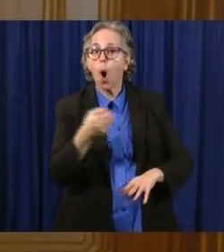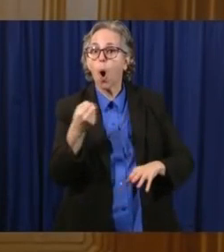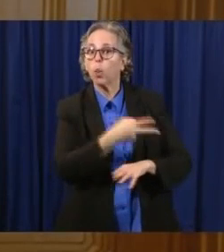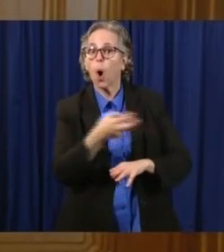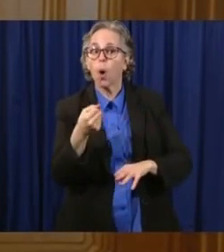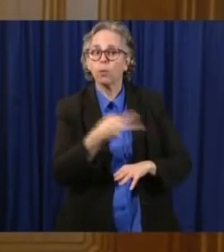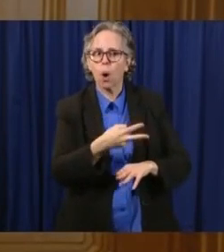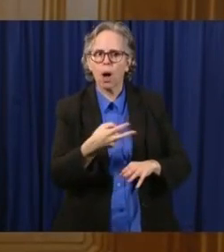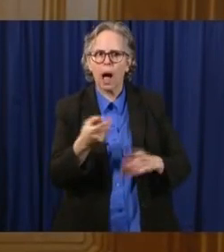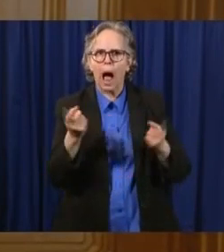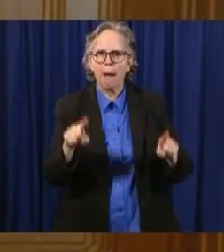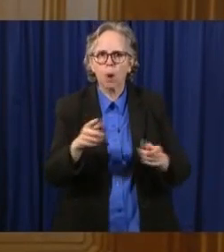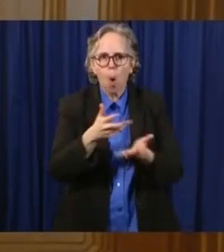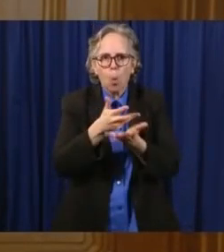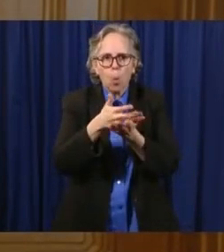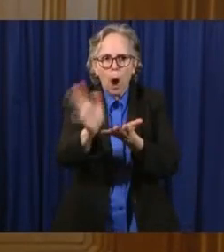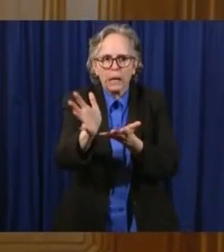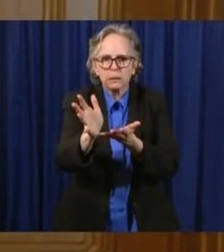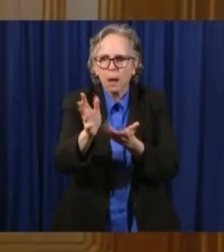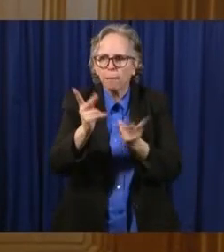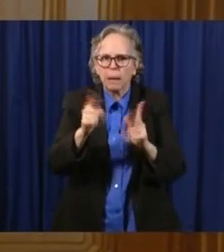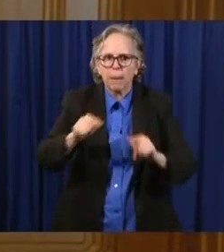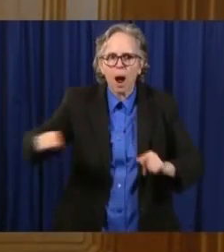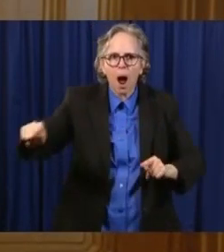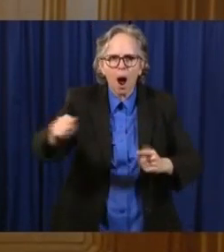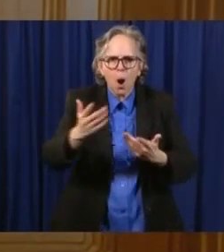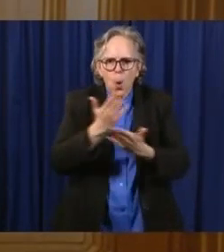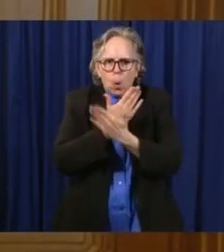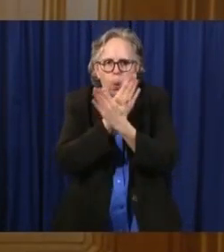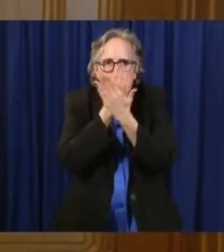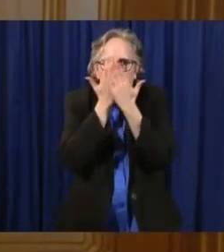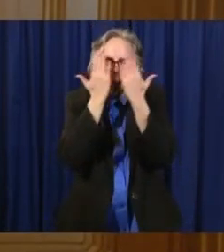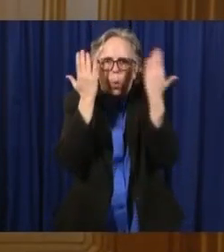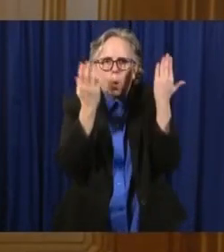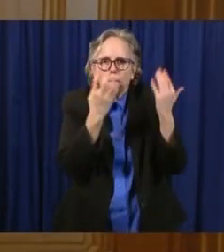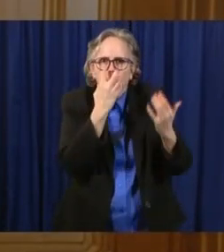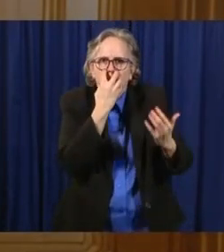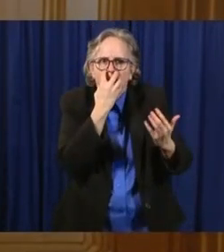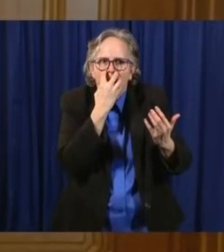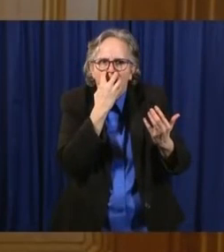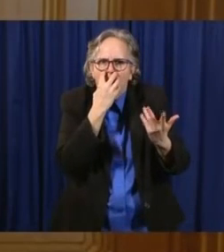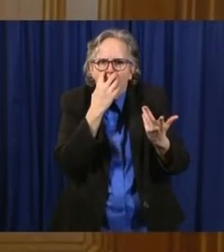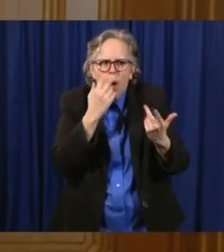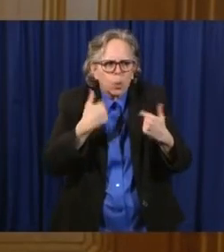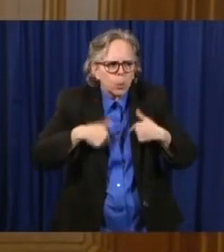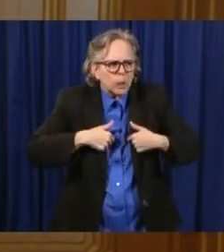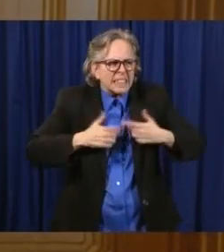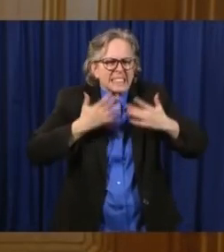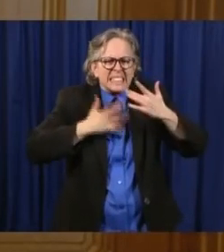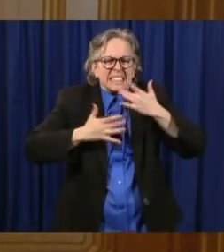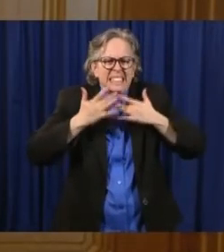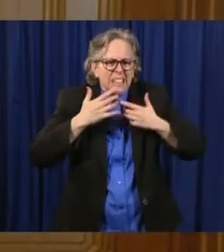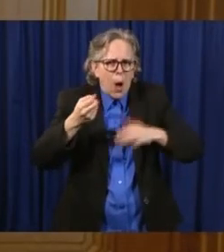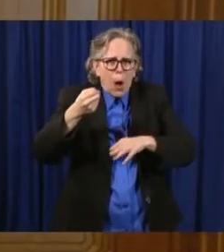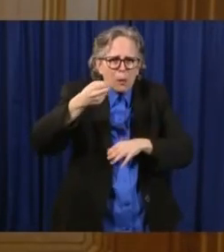mask because we only have so many. And we are getting them in. We're trying to distribute